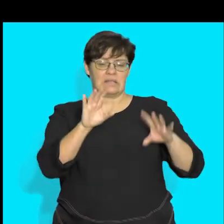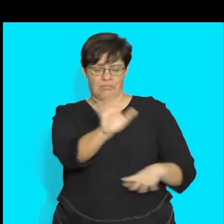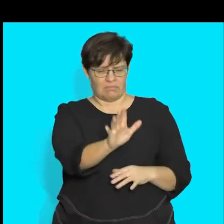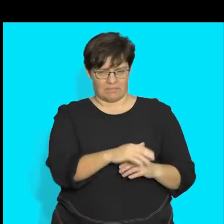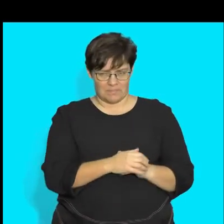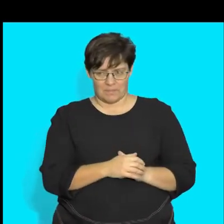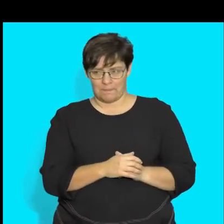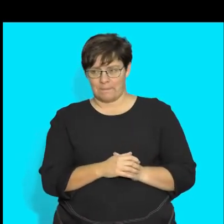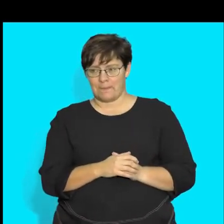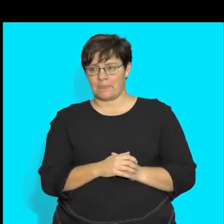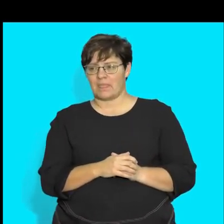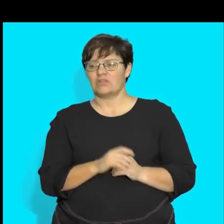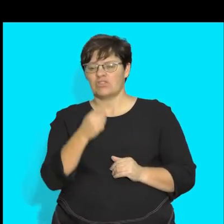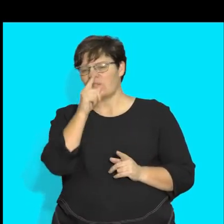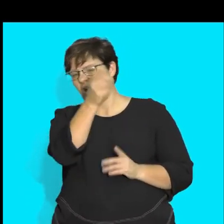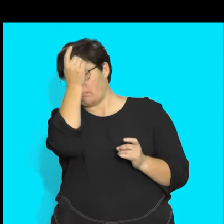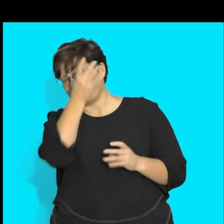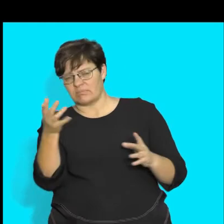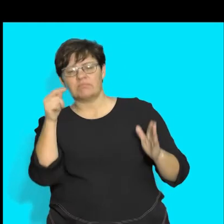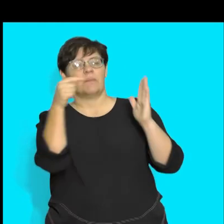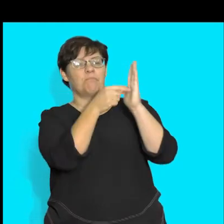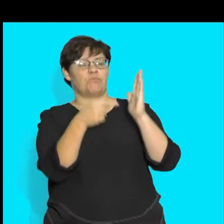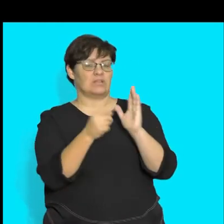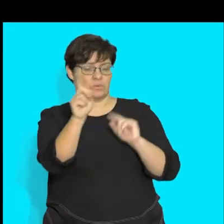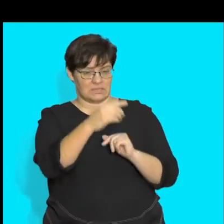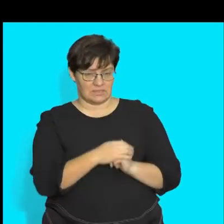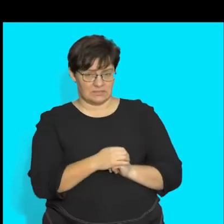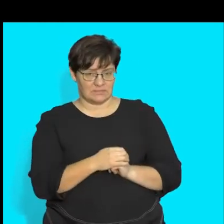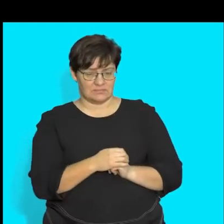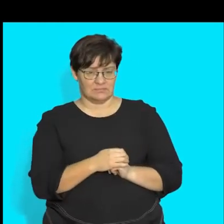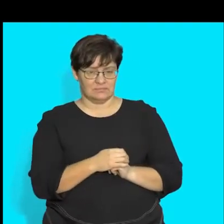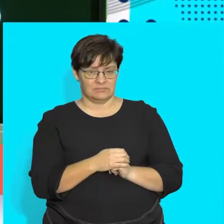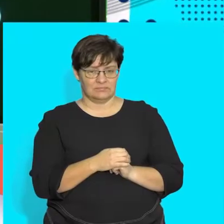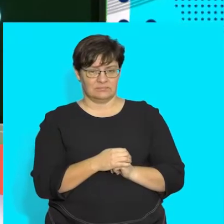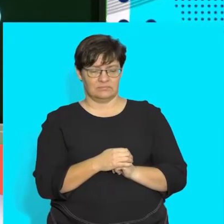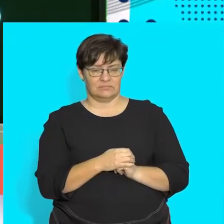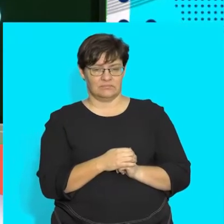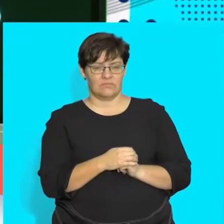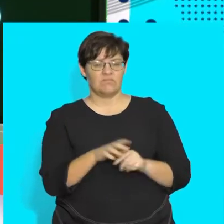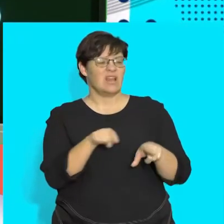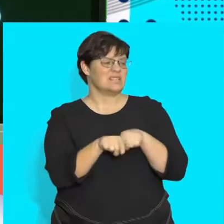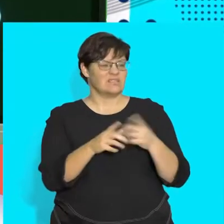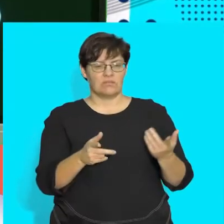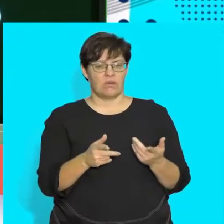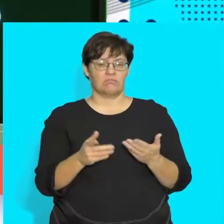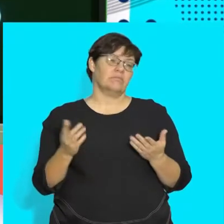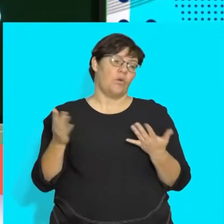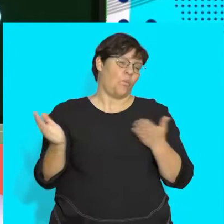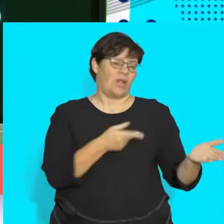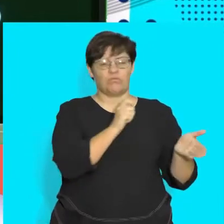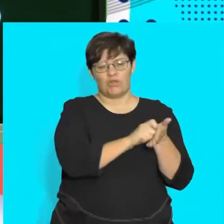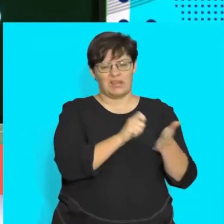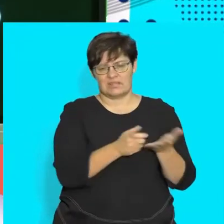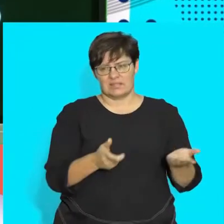for yourselves. This is just so that we can see what to do on the calculator. In your test, well, you're welcome to write it down, but in your